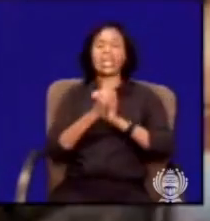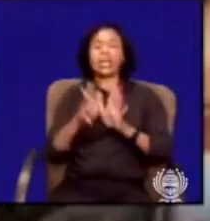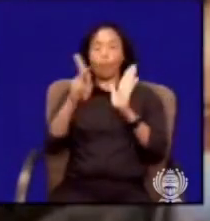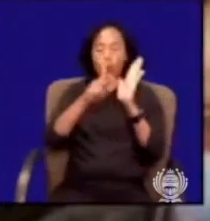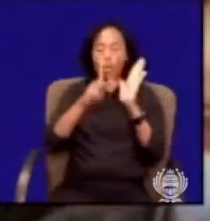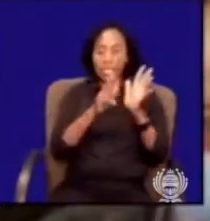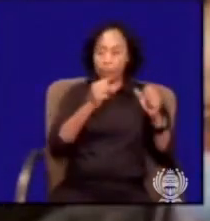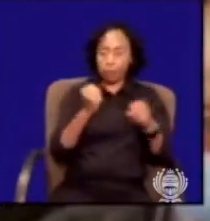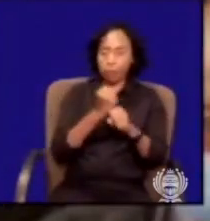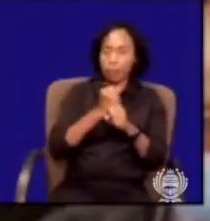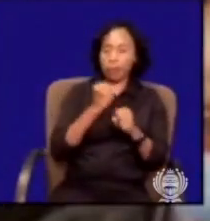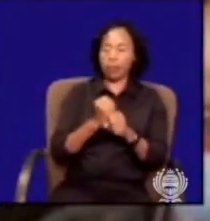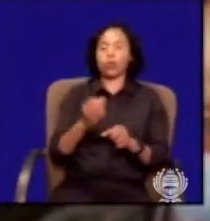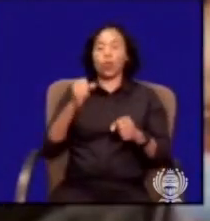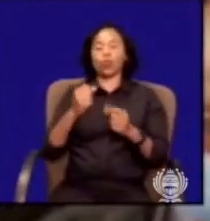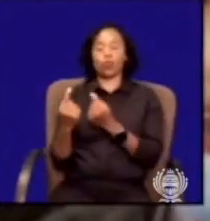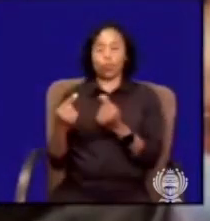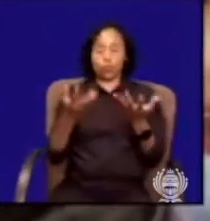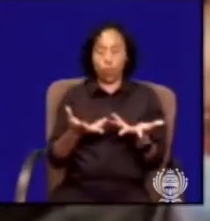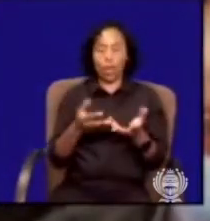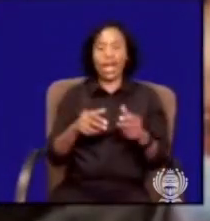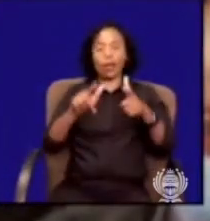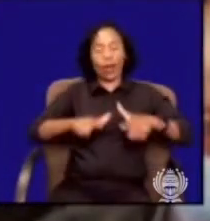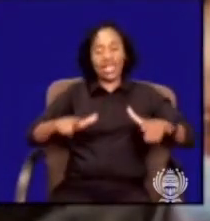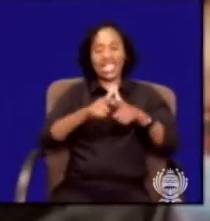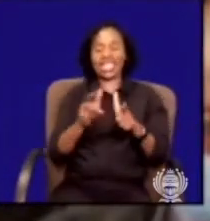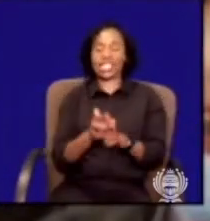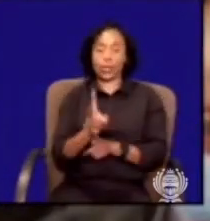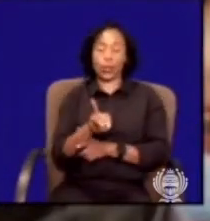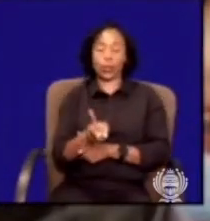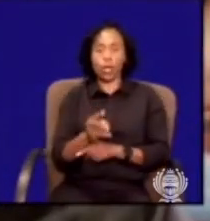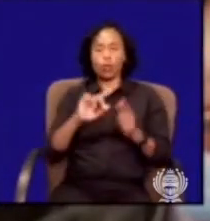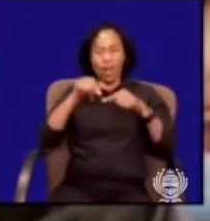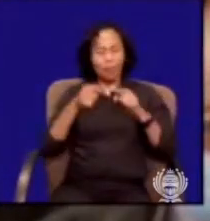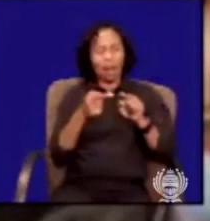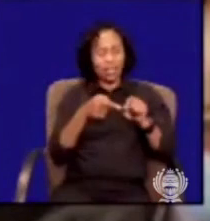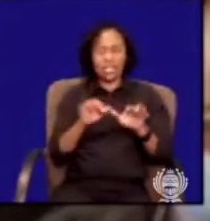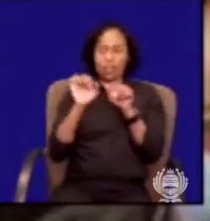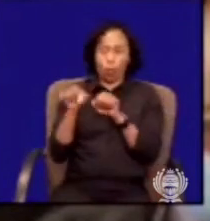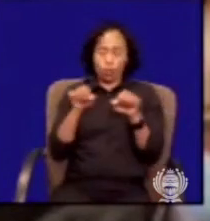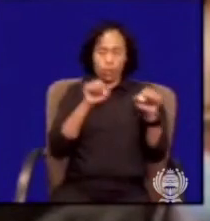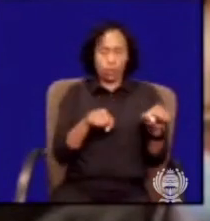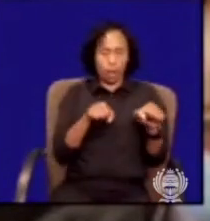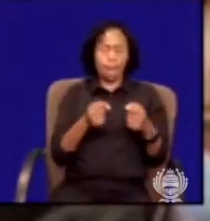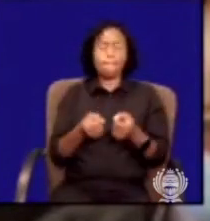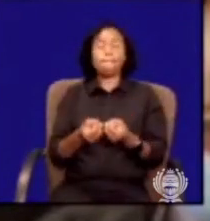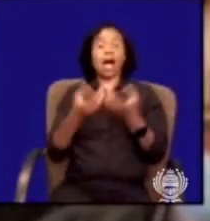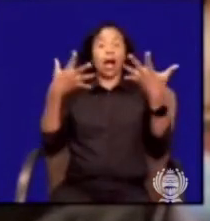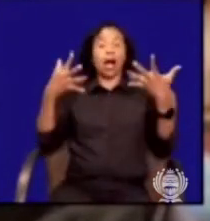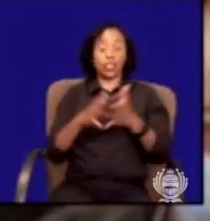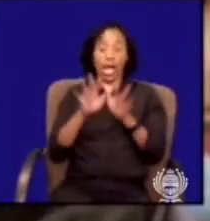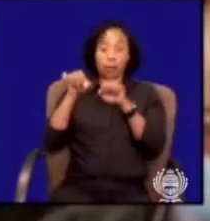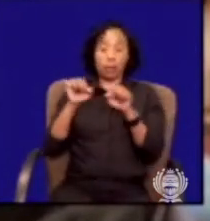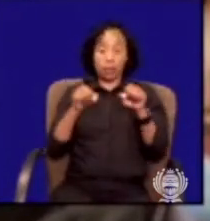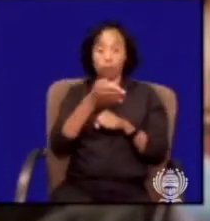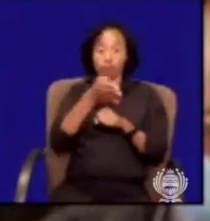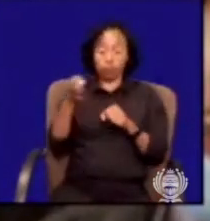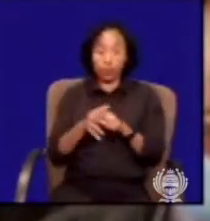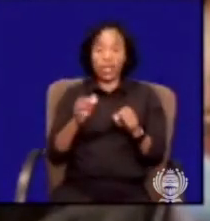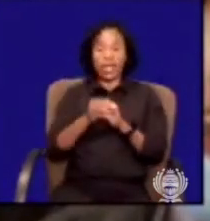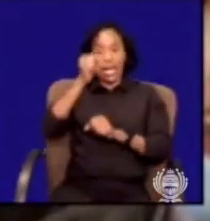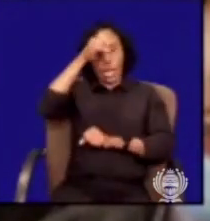which localization is neither. And talking of consensus, there is much agreement amongst academics,